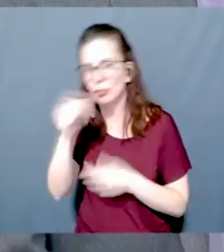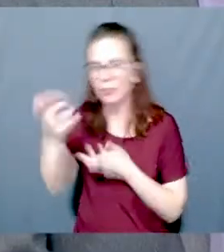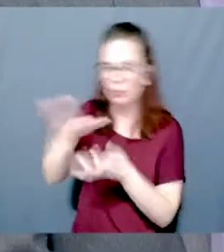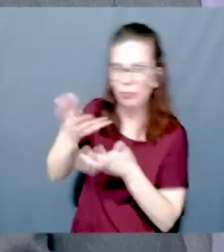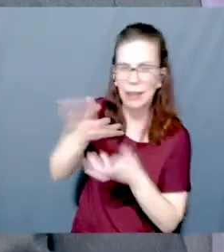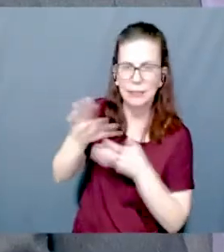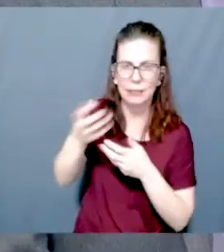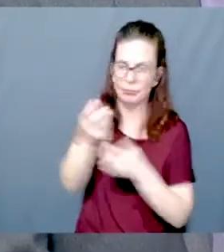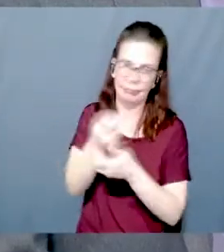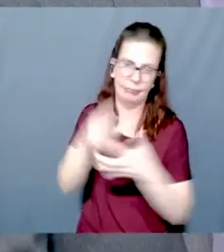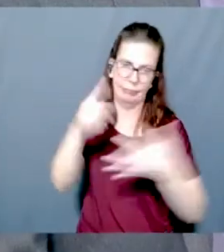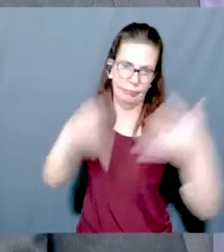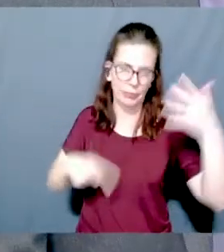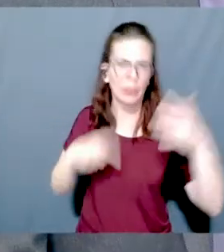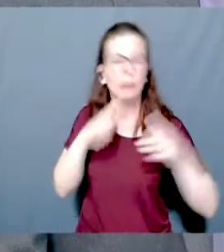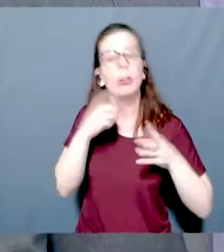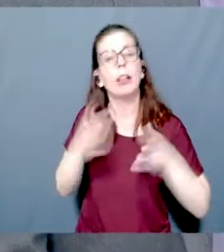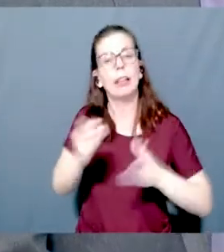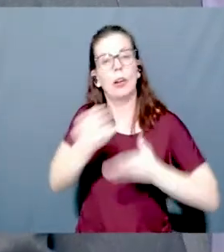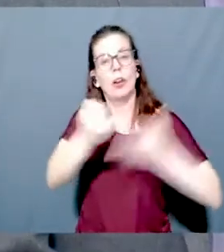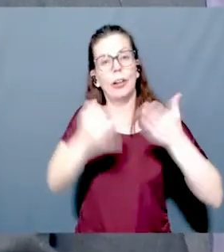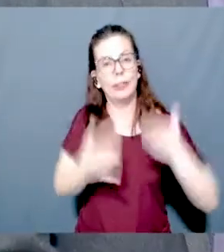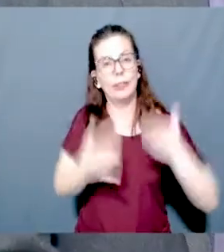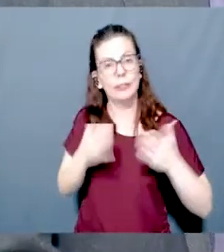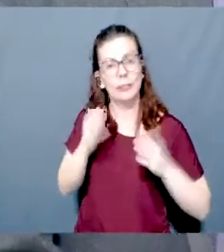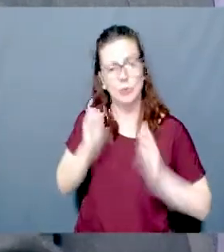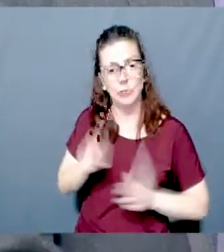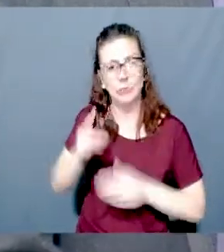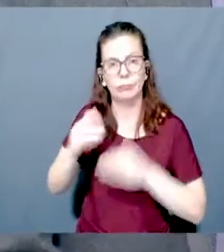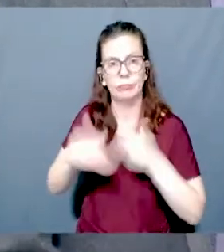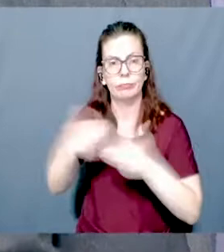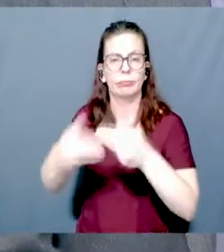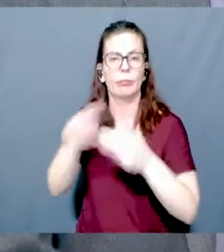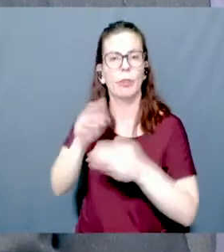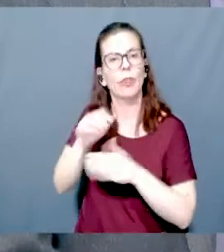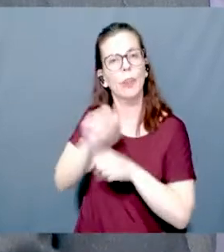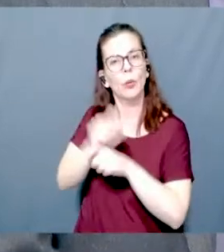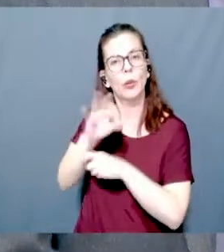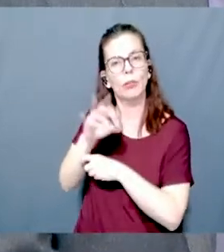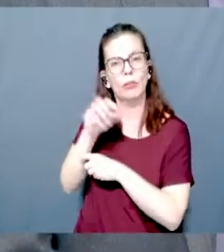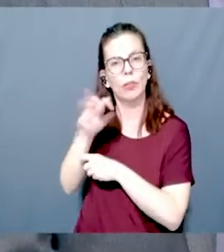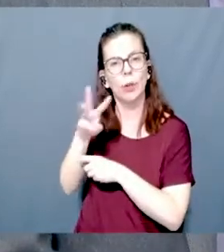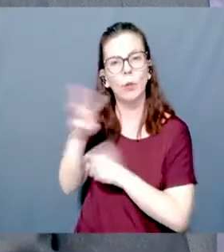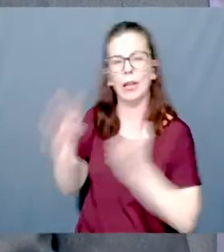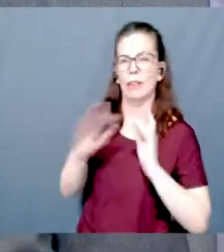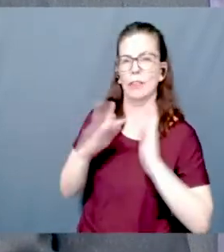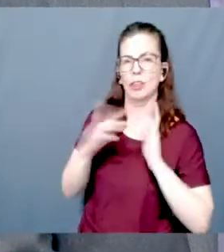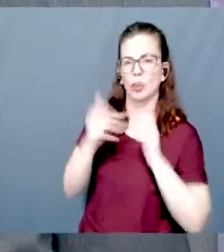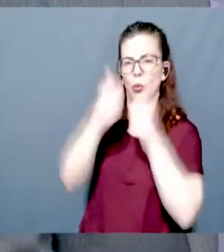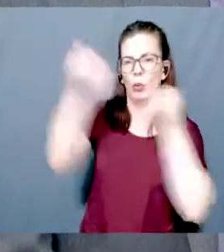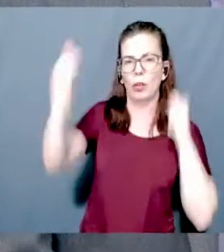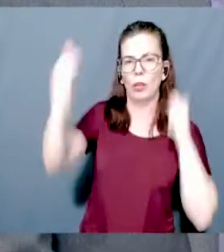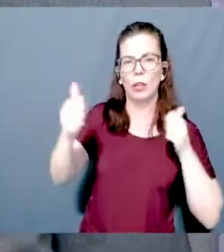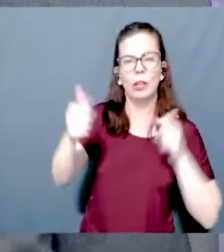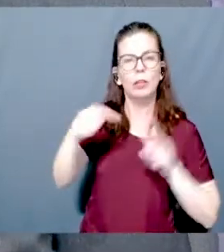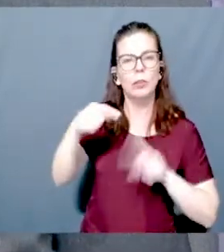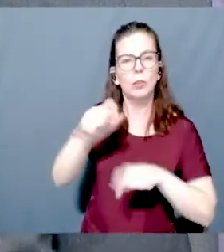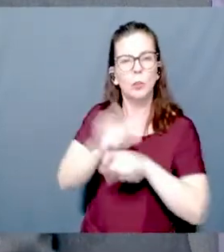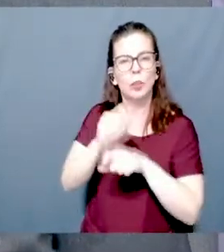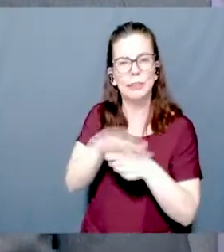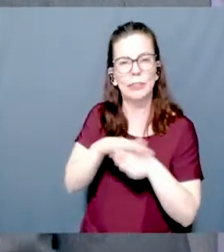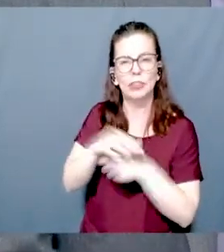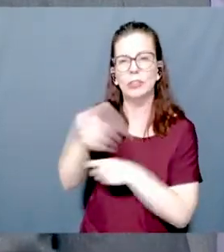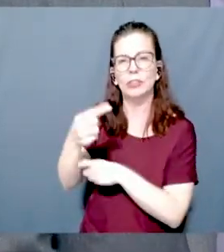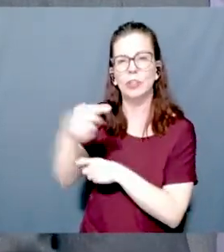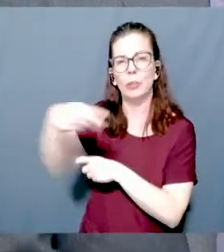allows artists to accelerate their workflows by using virtual workstations that are GPU powered in general, and a very fast